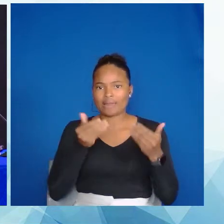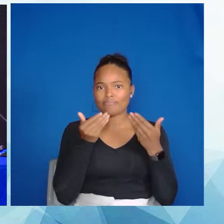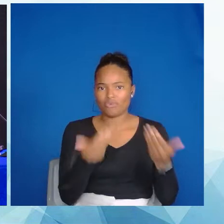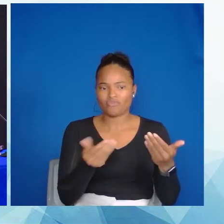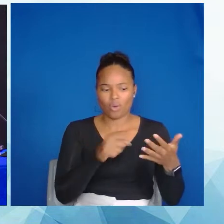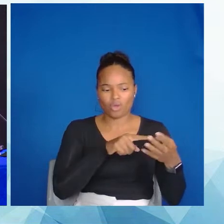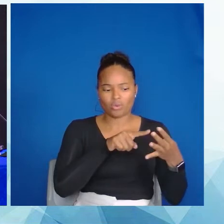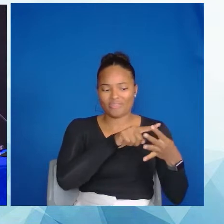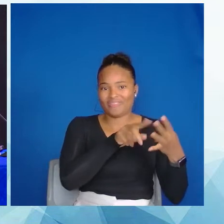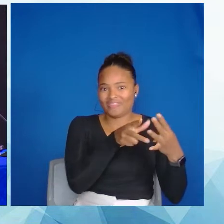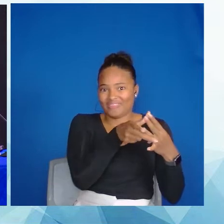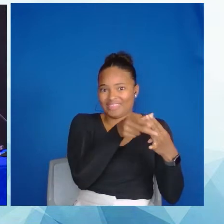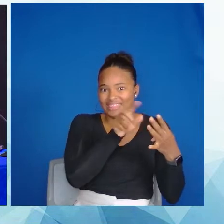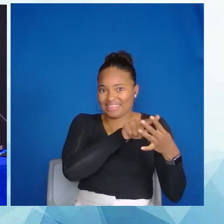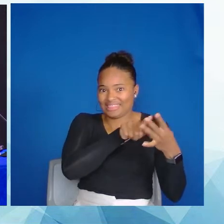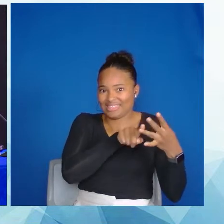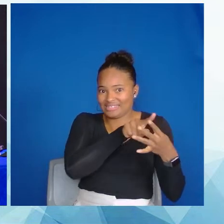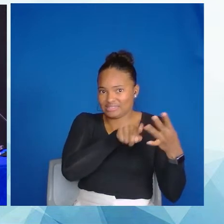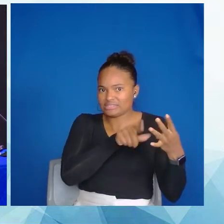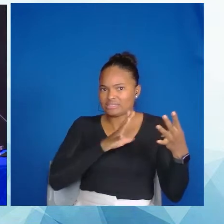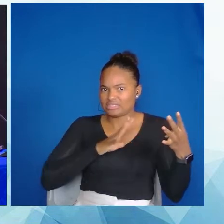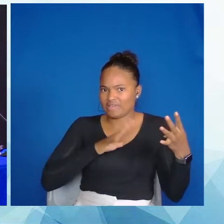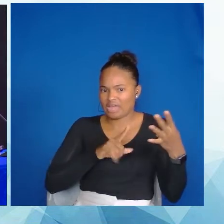with that.